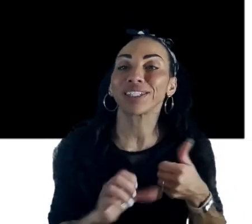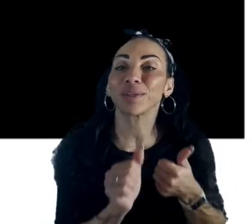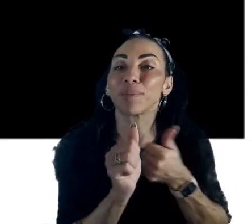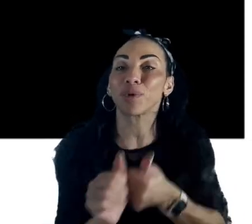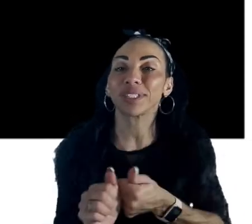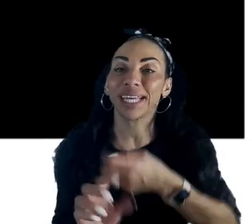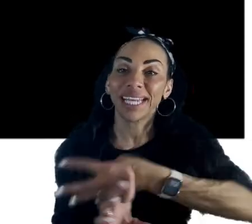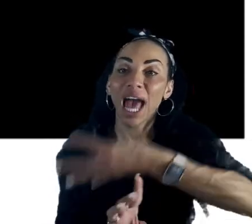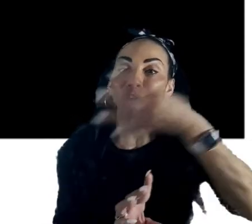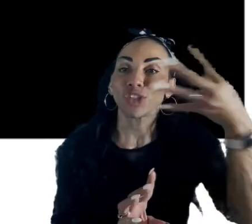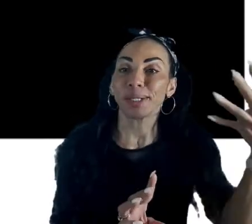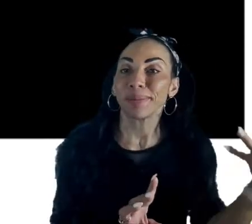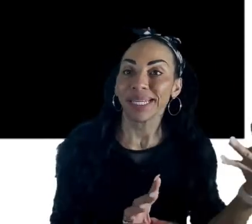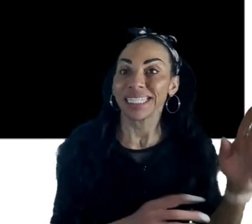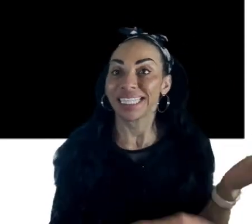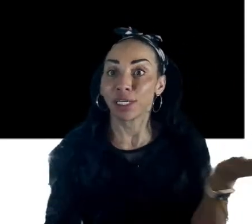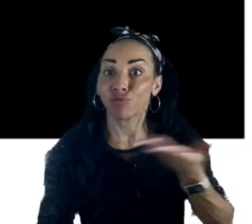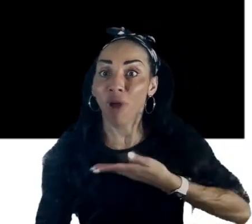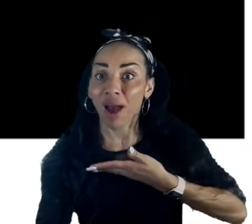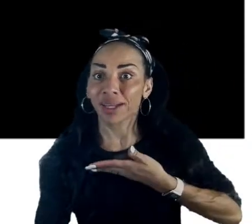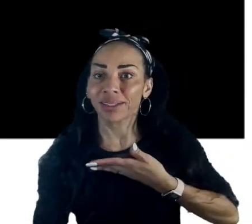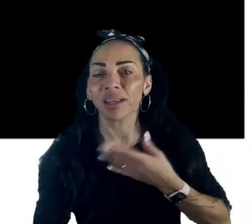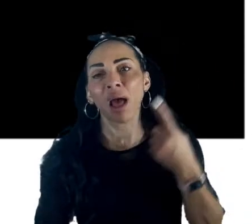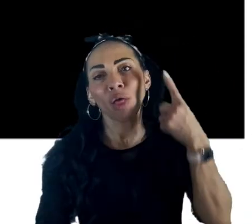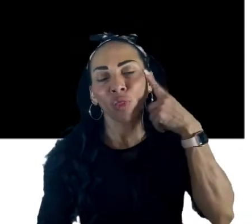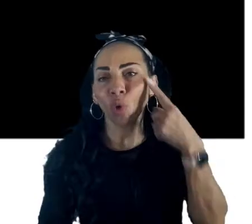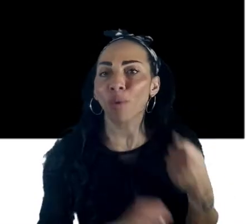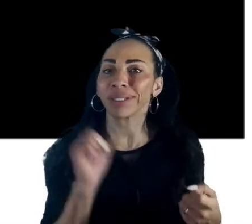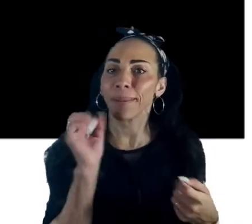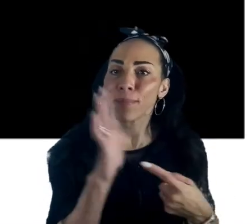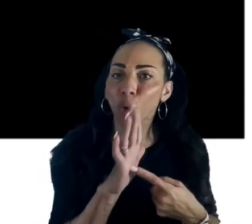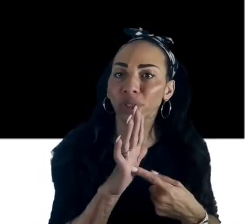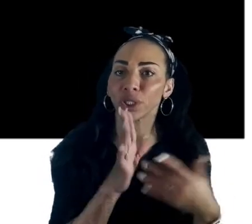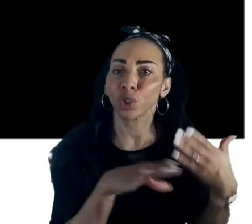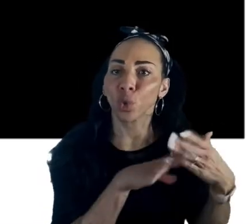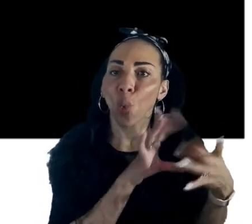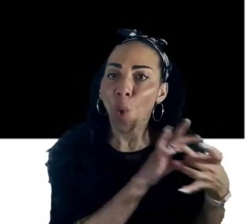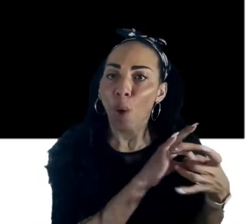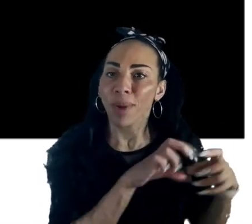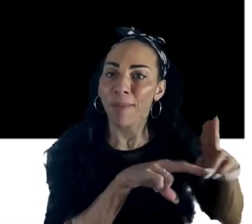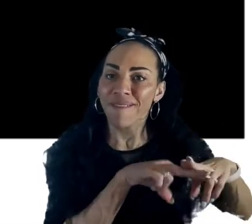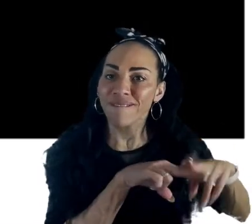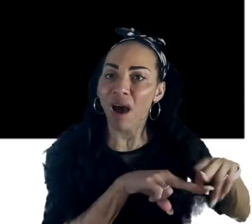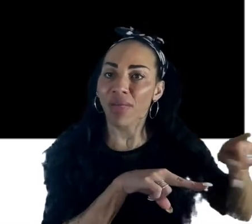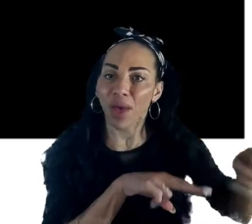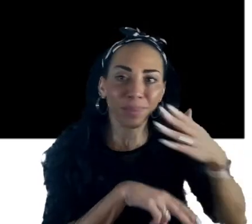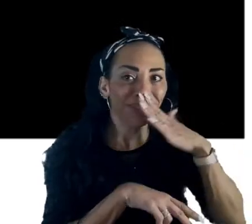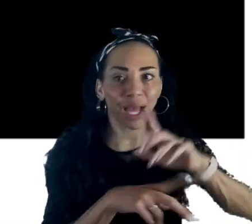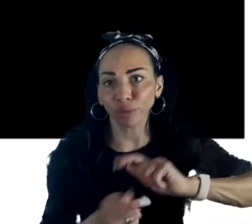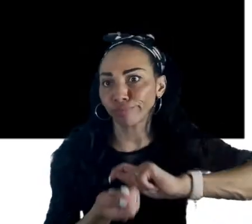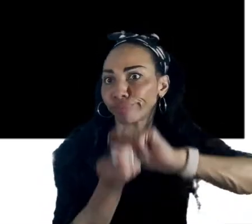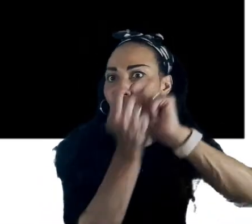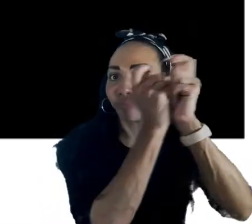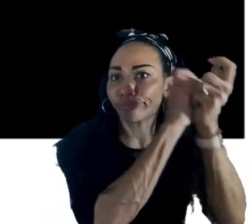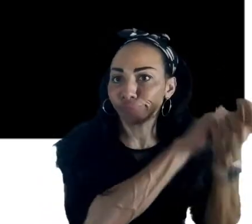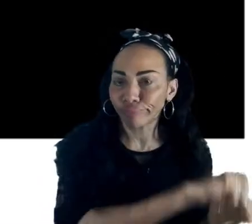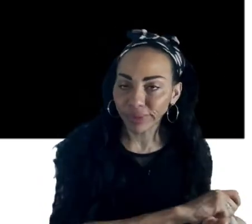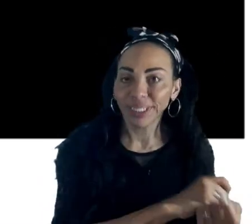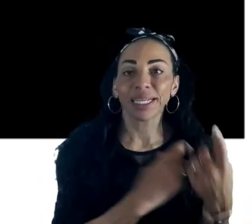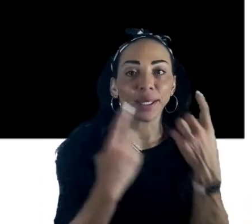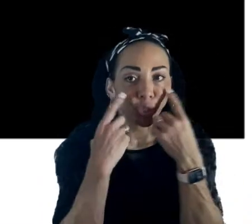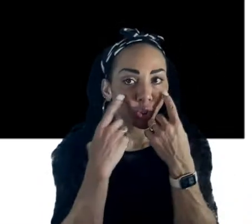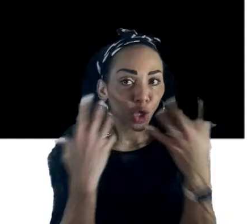it felt important to work with him. And the show itself blended